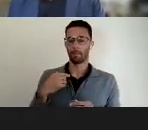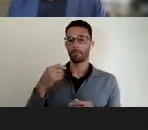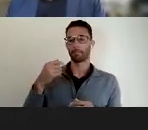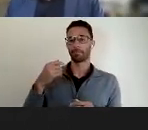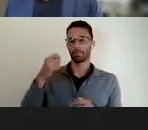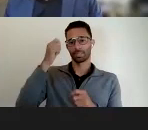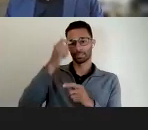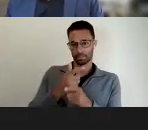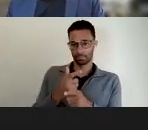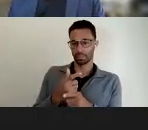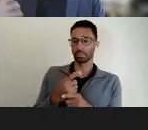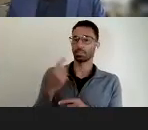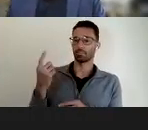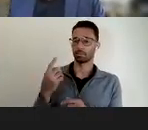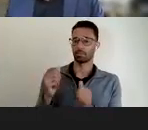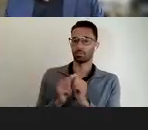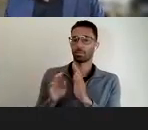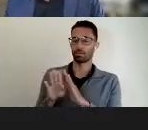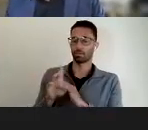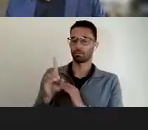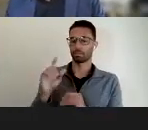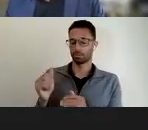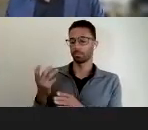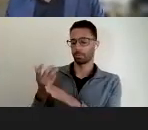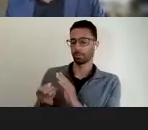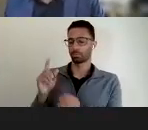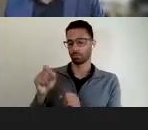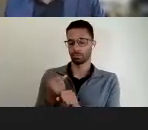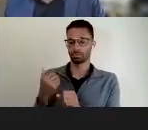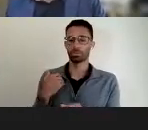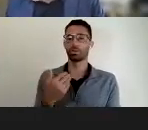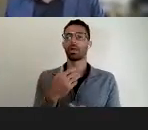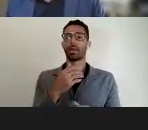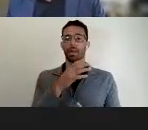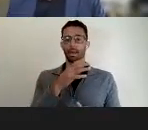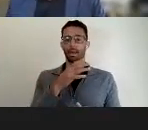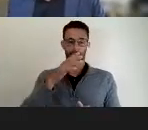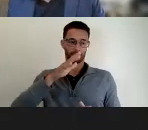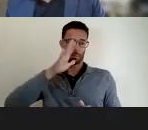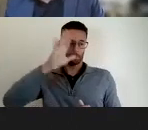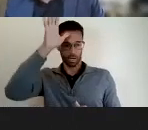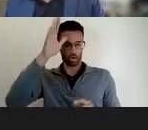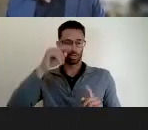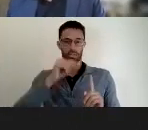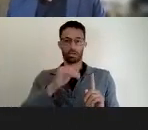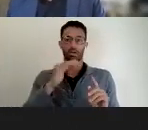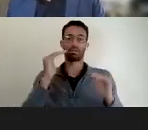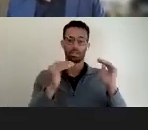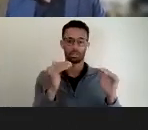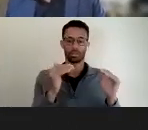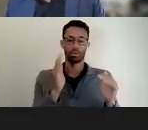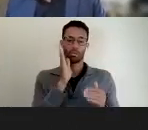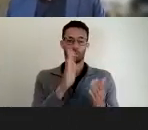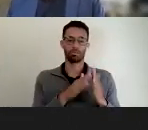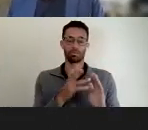passed away 20 years ago, and a parent of an adult 30 years old. He'll be 31 this month with